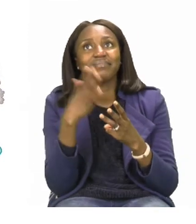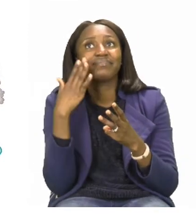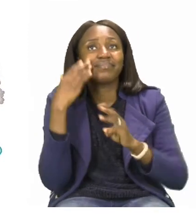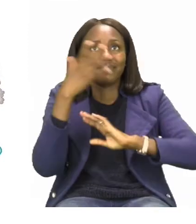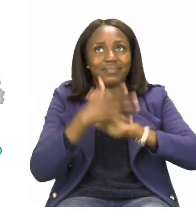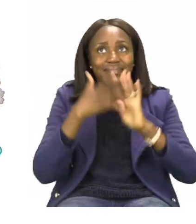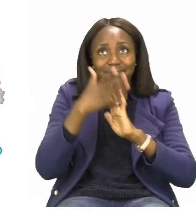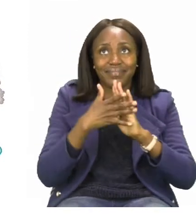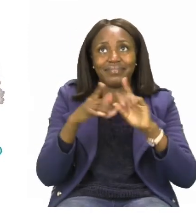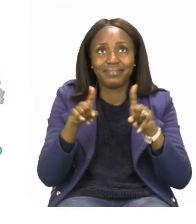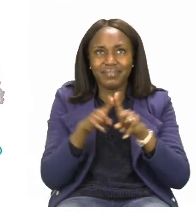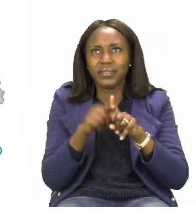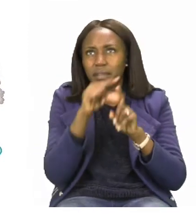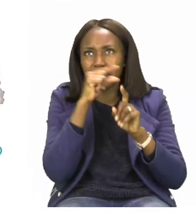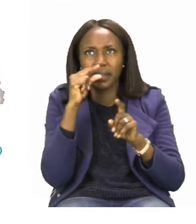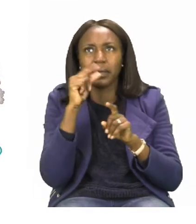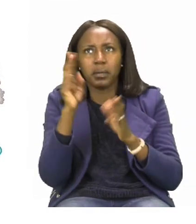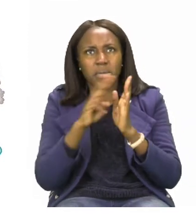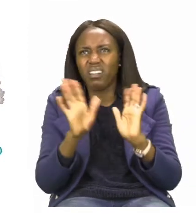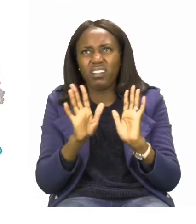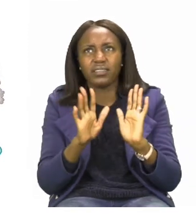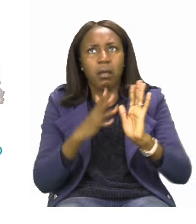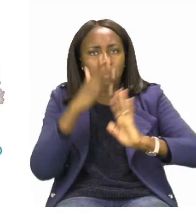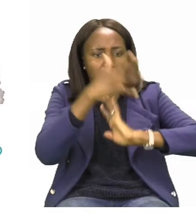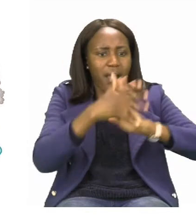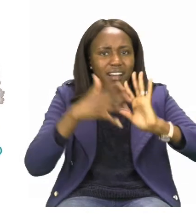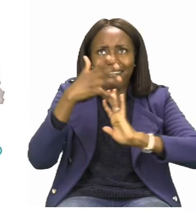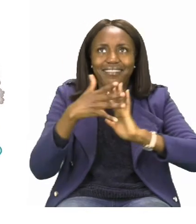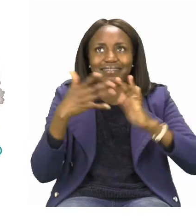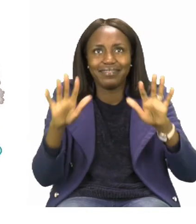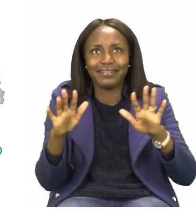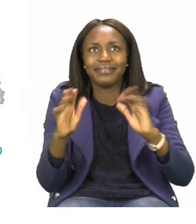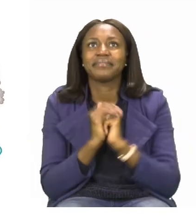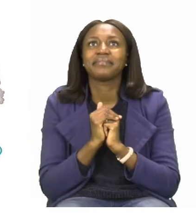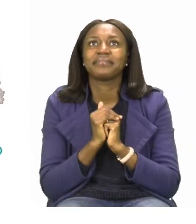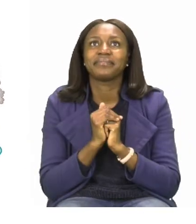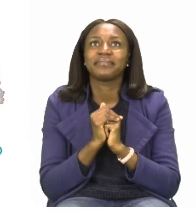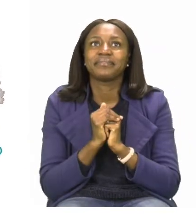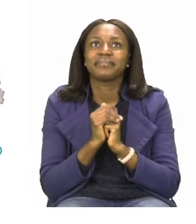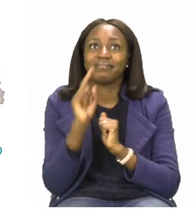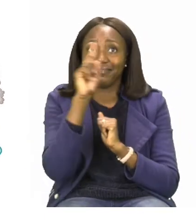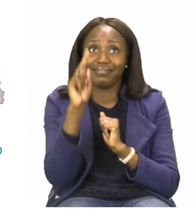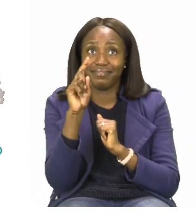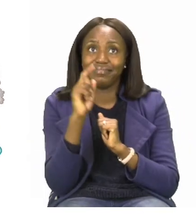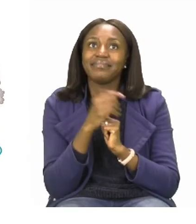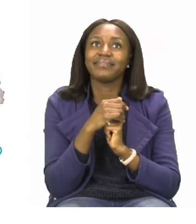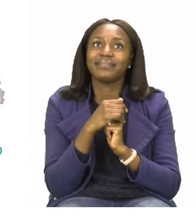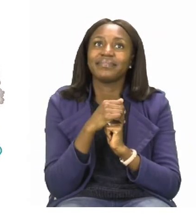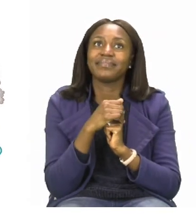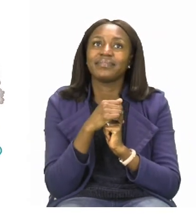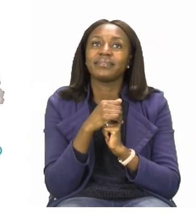make sure that you don't read their names. Let's now go into the questions.